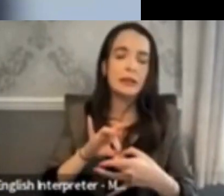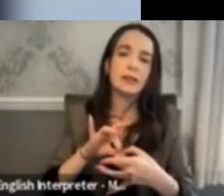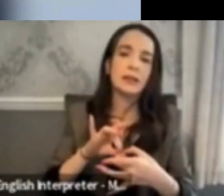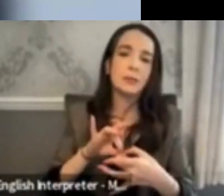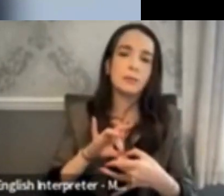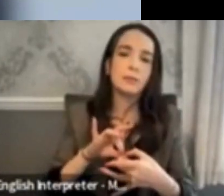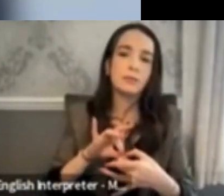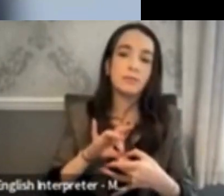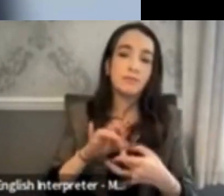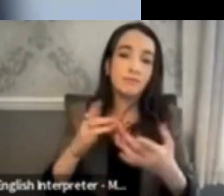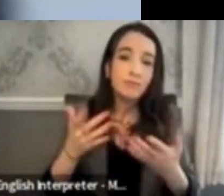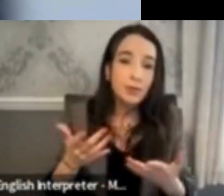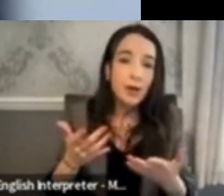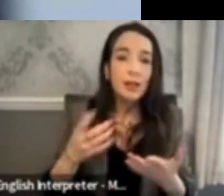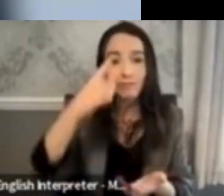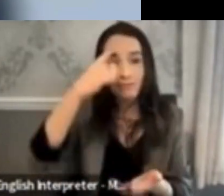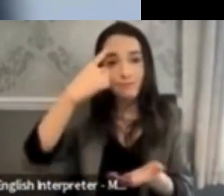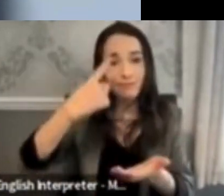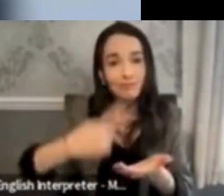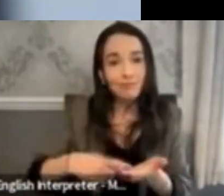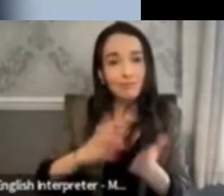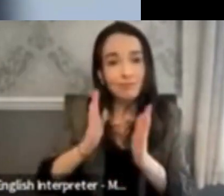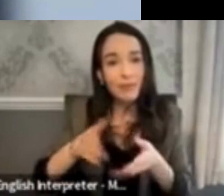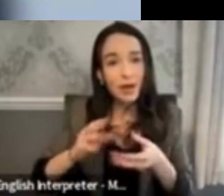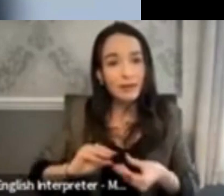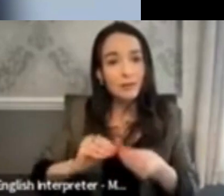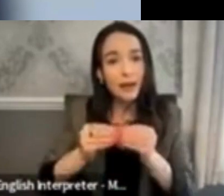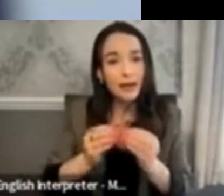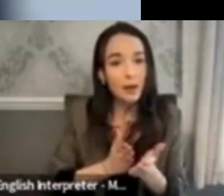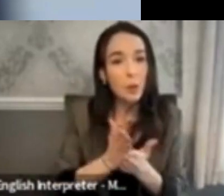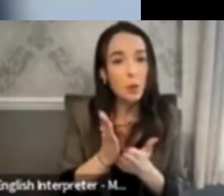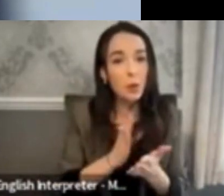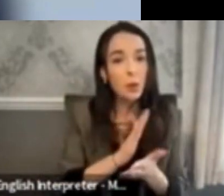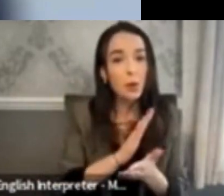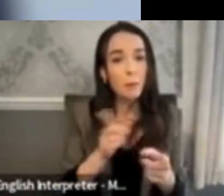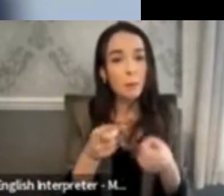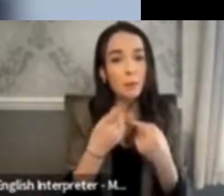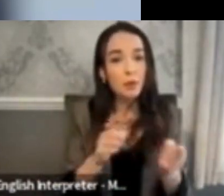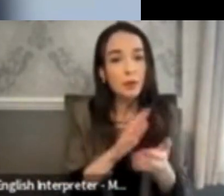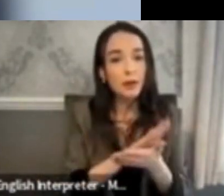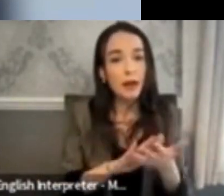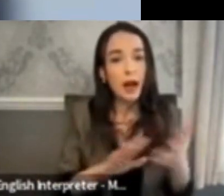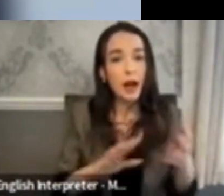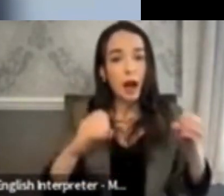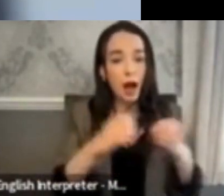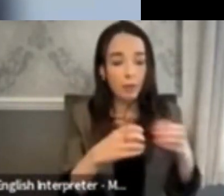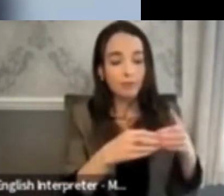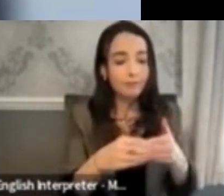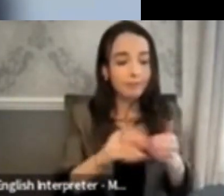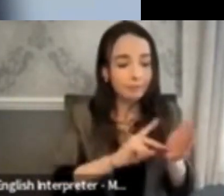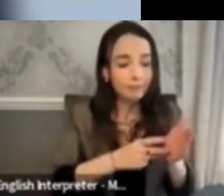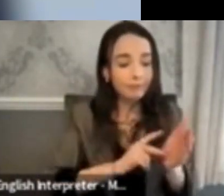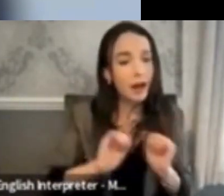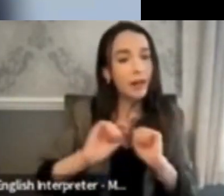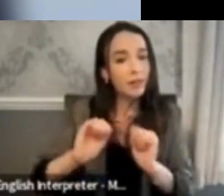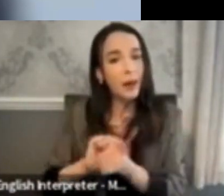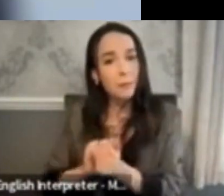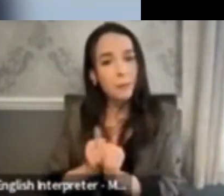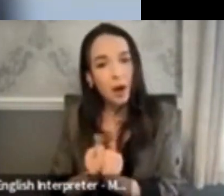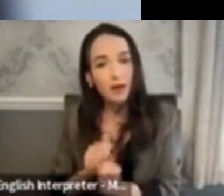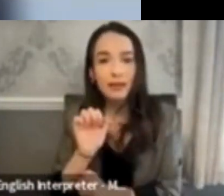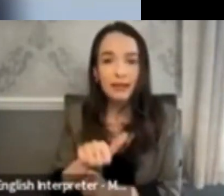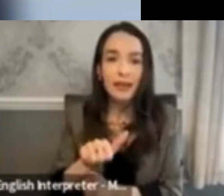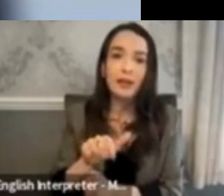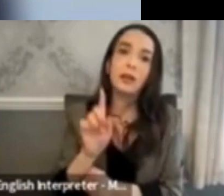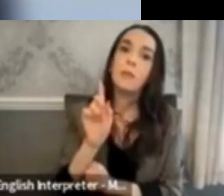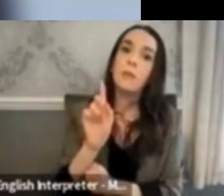is a decision that does need to be made by music hubs, lead organizations and their partners. But that's all key, of course,